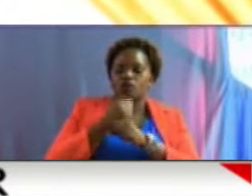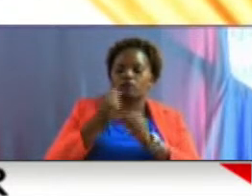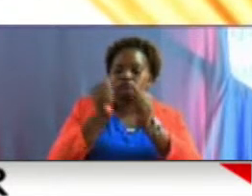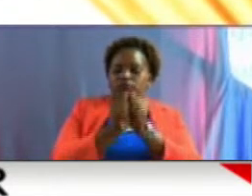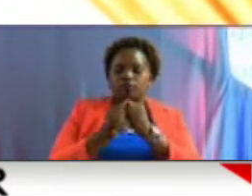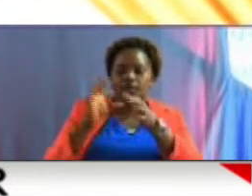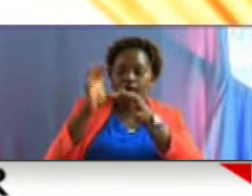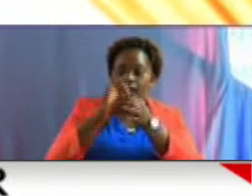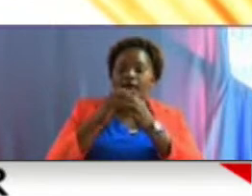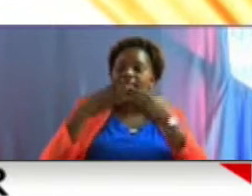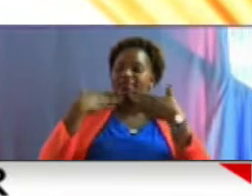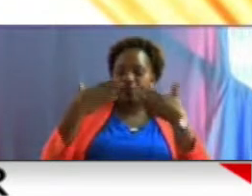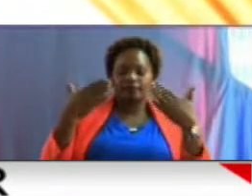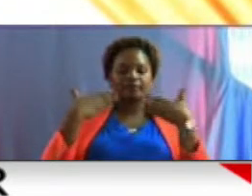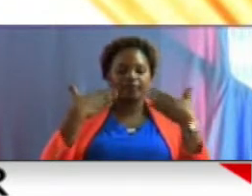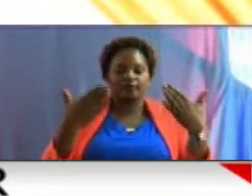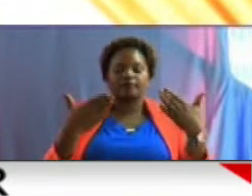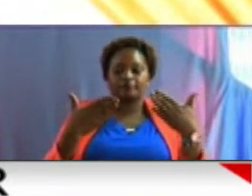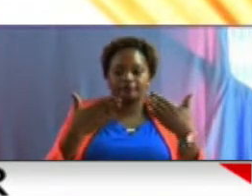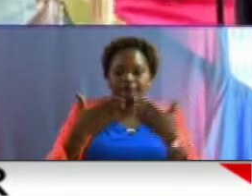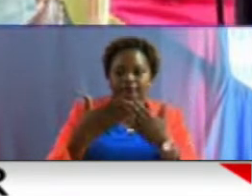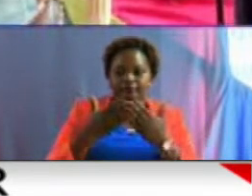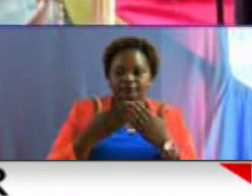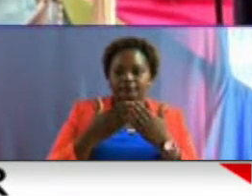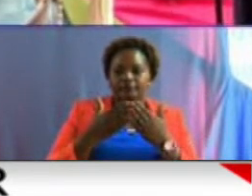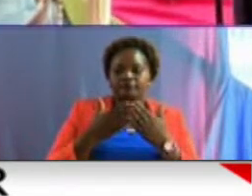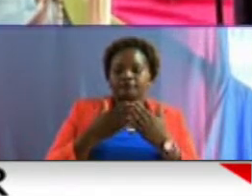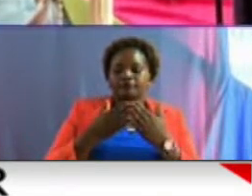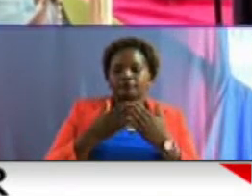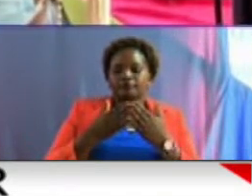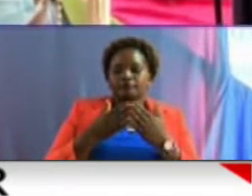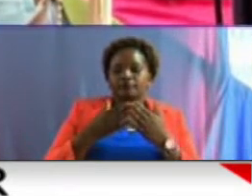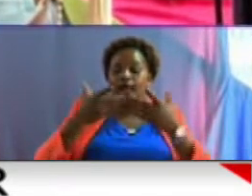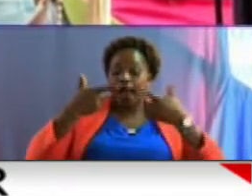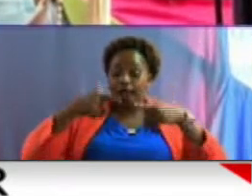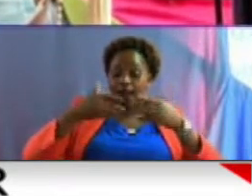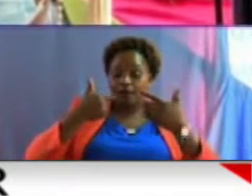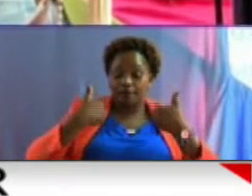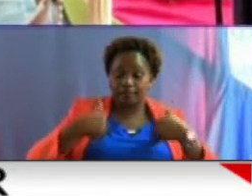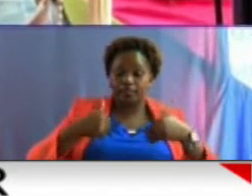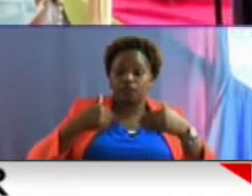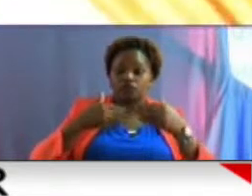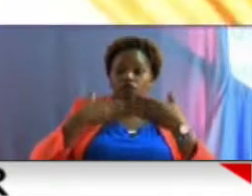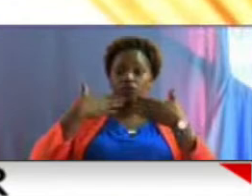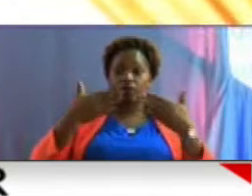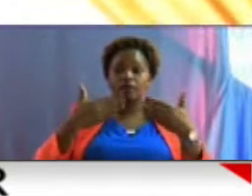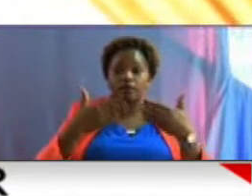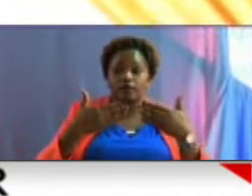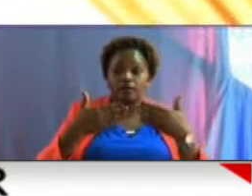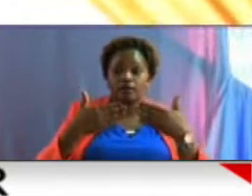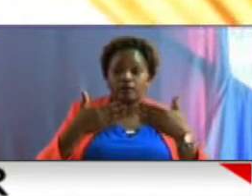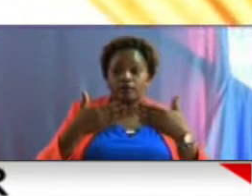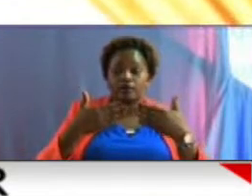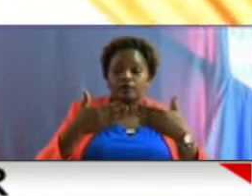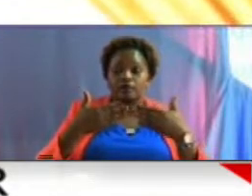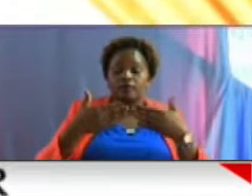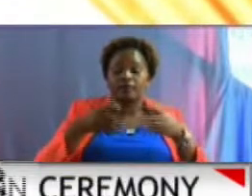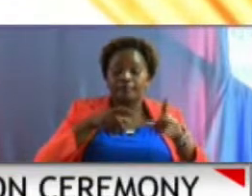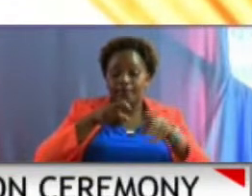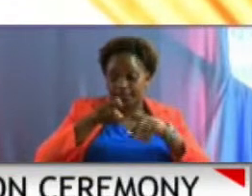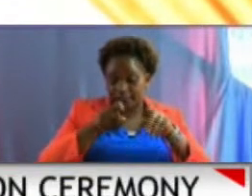we also thank you. Mr. Chancellor, sir, allow me to appreciate the efforts of management